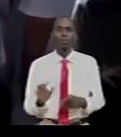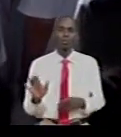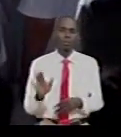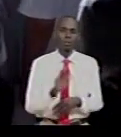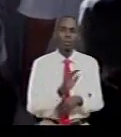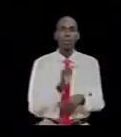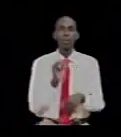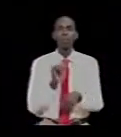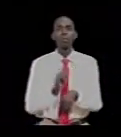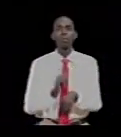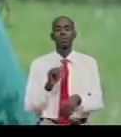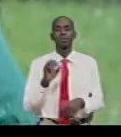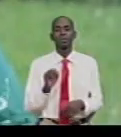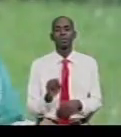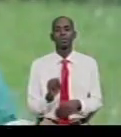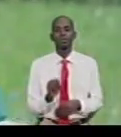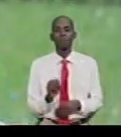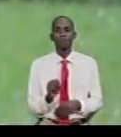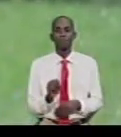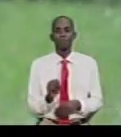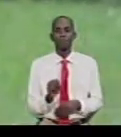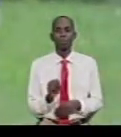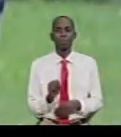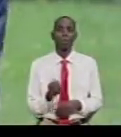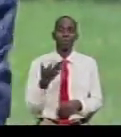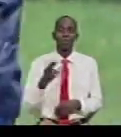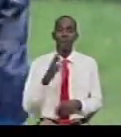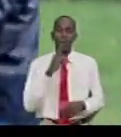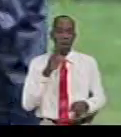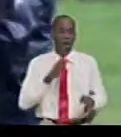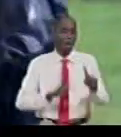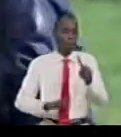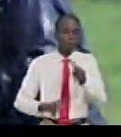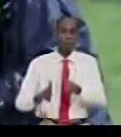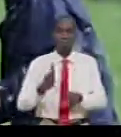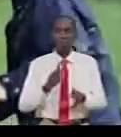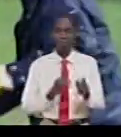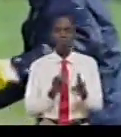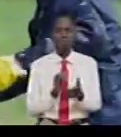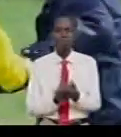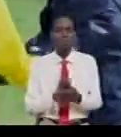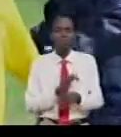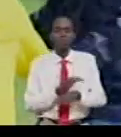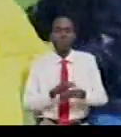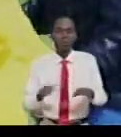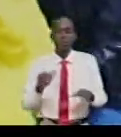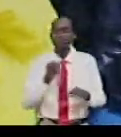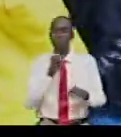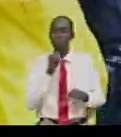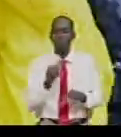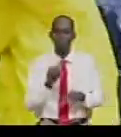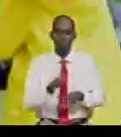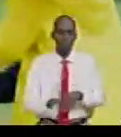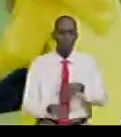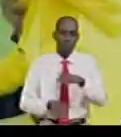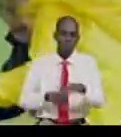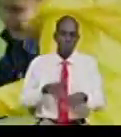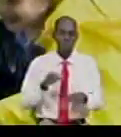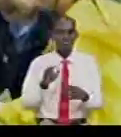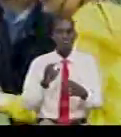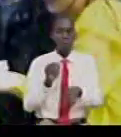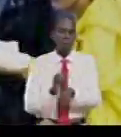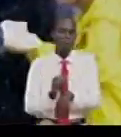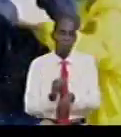their works. There are people that do not walk or preach